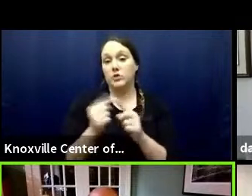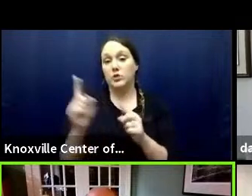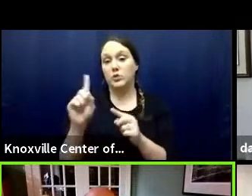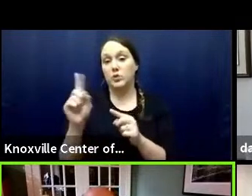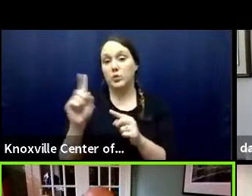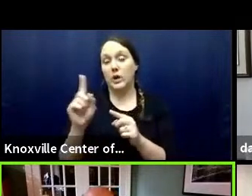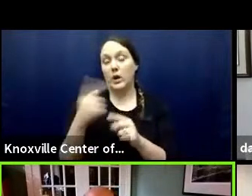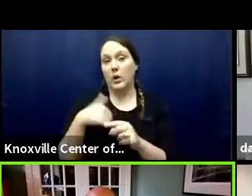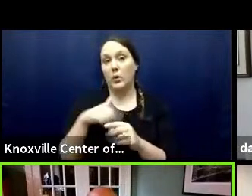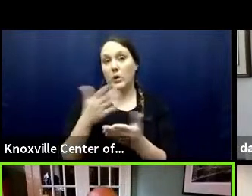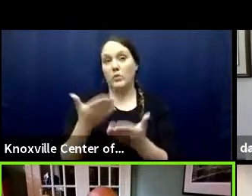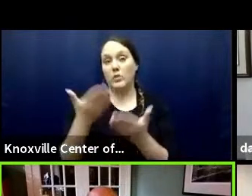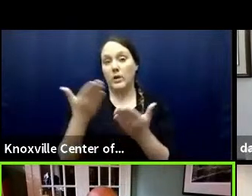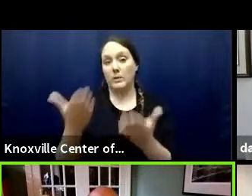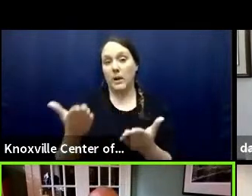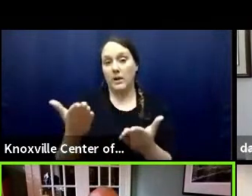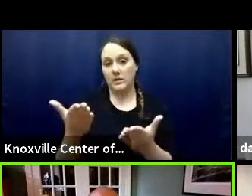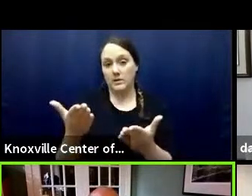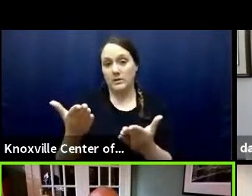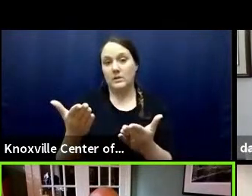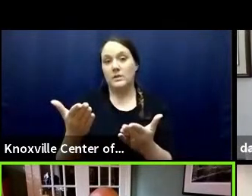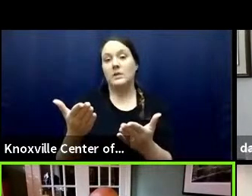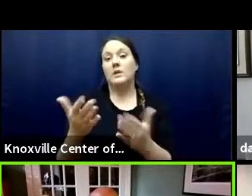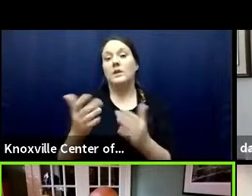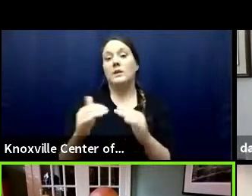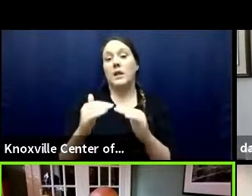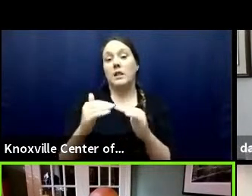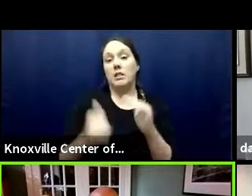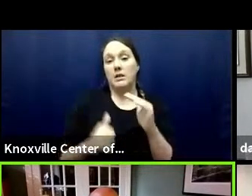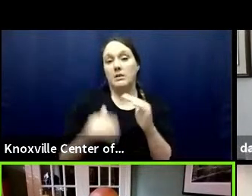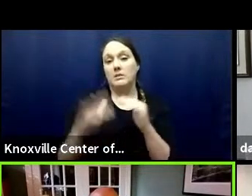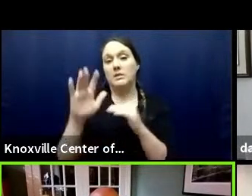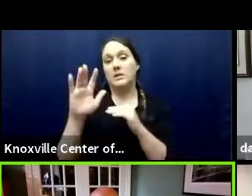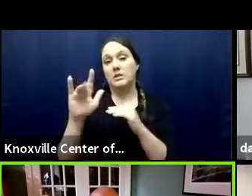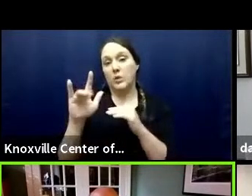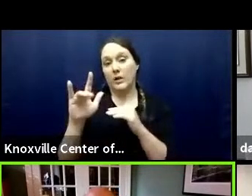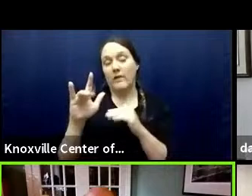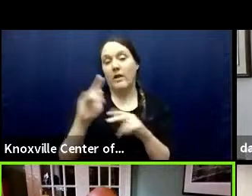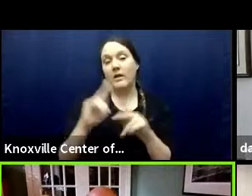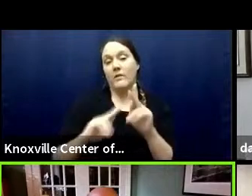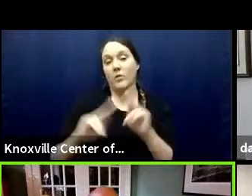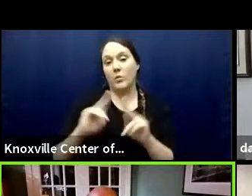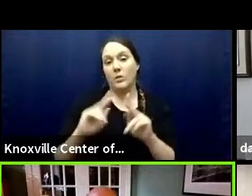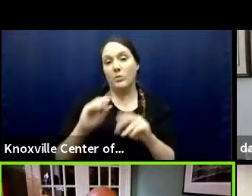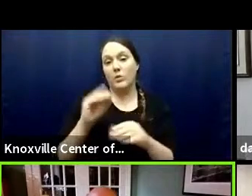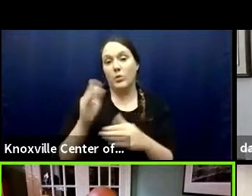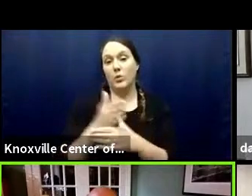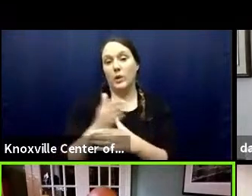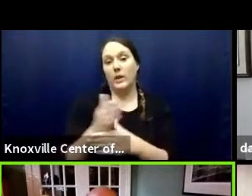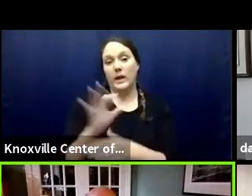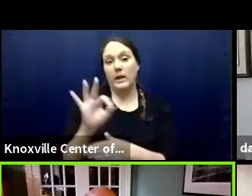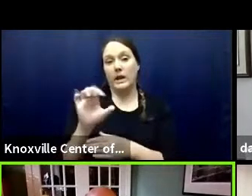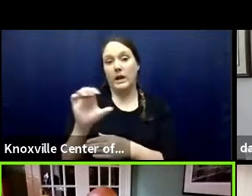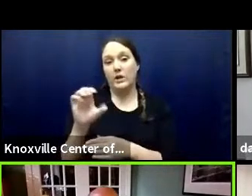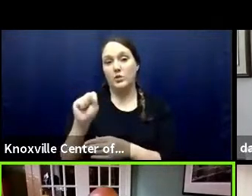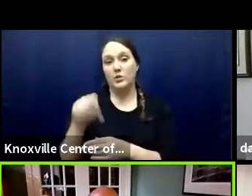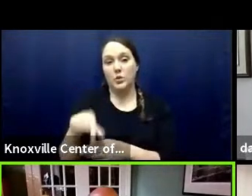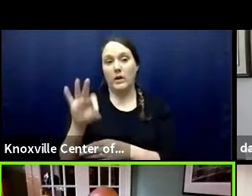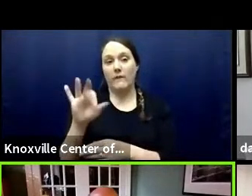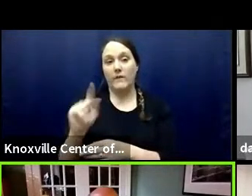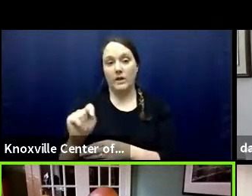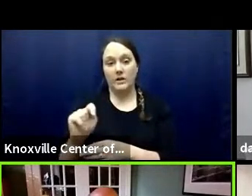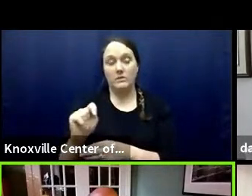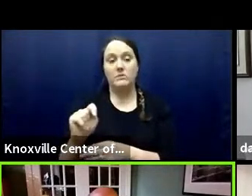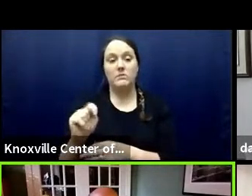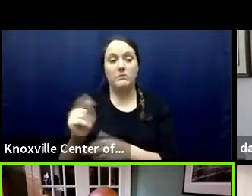make a recommendation on 25 or less in 900 square feet, again, as